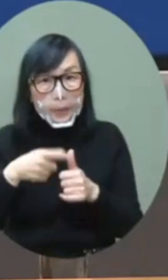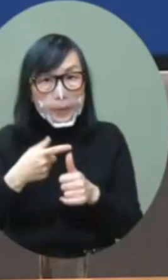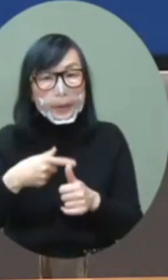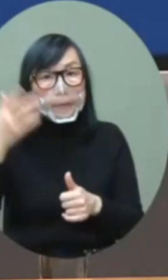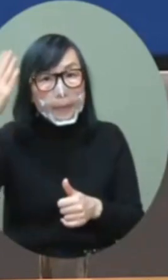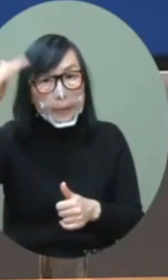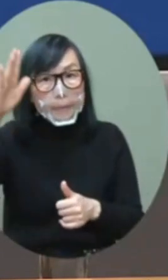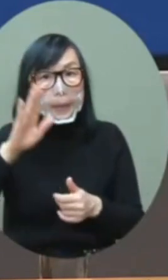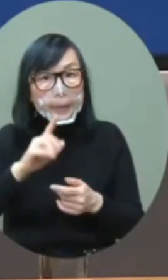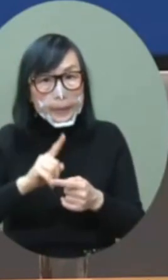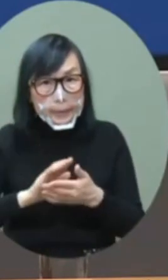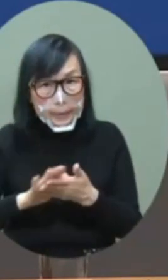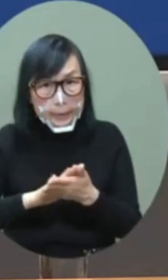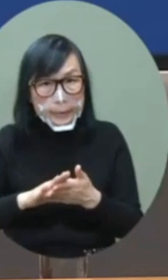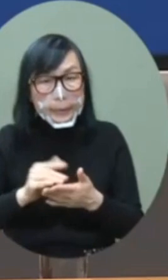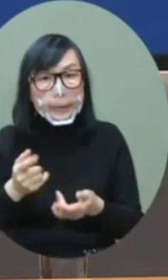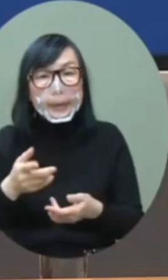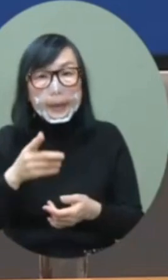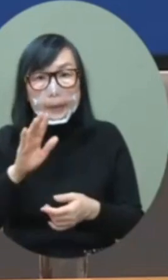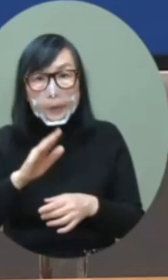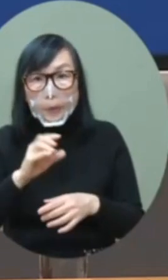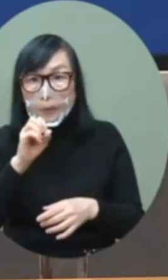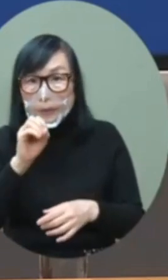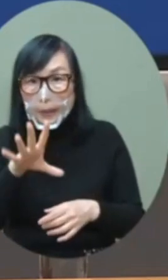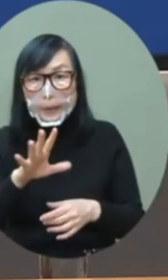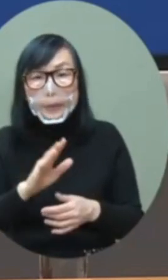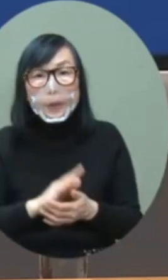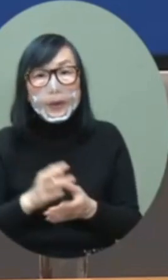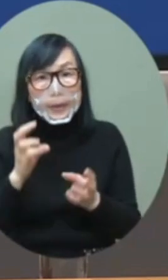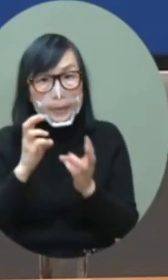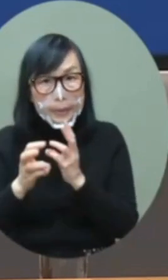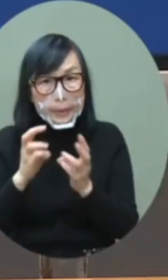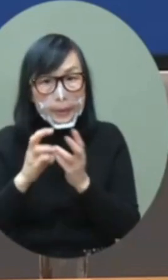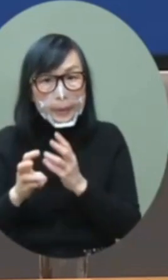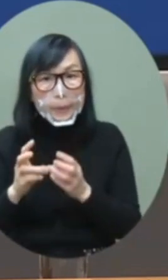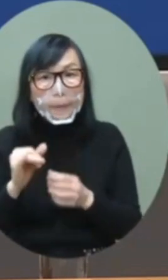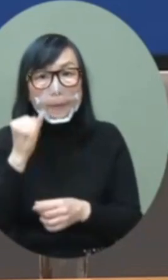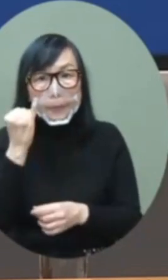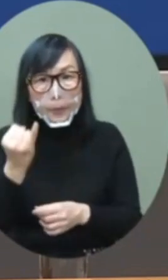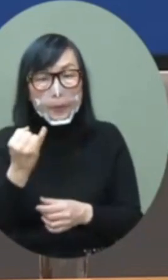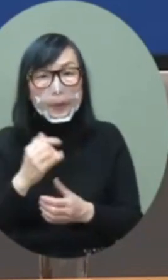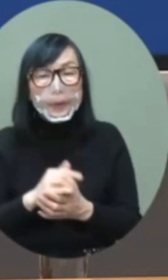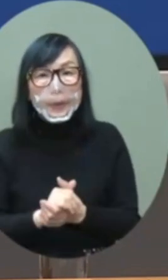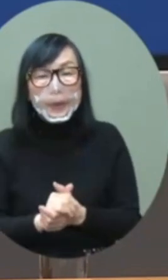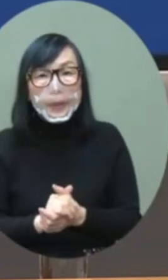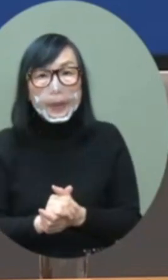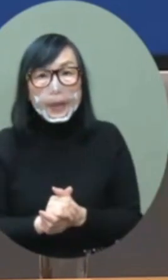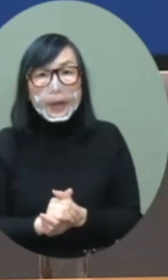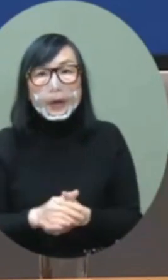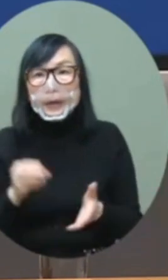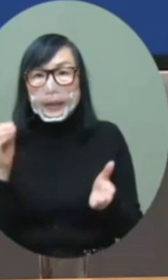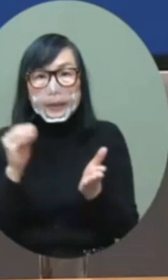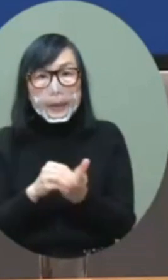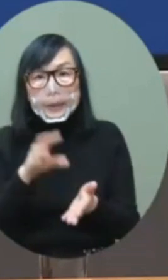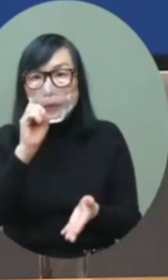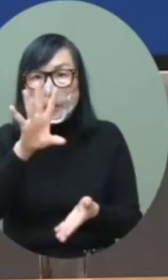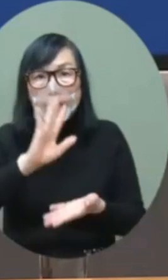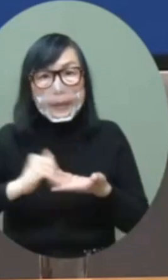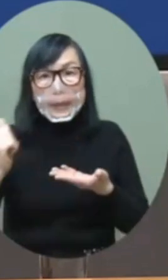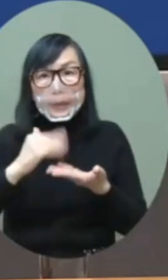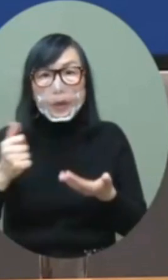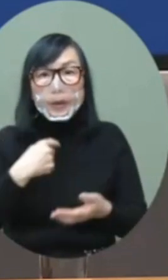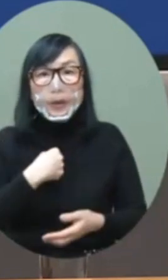factually accurate comment, but it's duty-bound for me to clarify. But this has proven to be